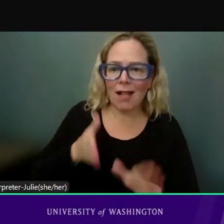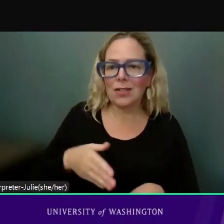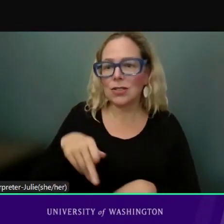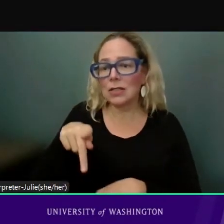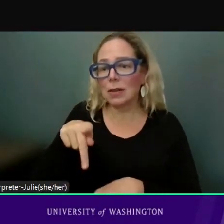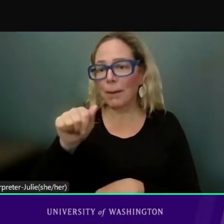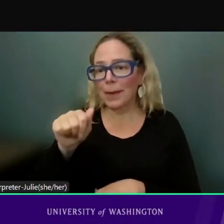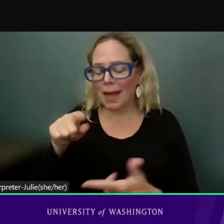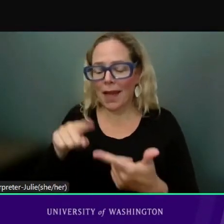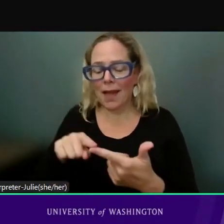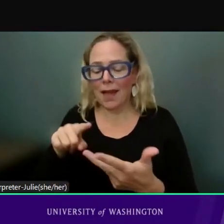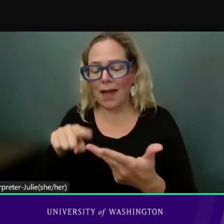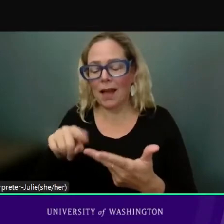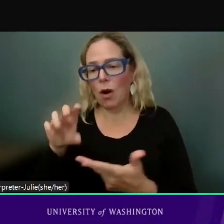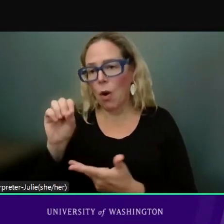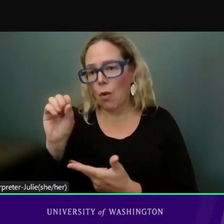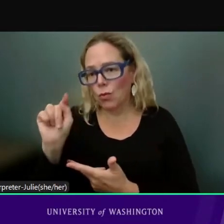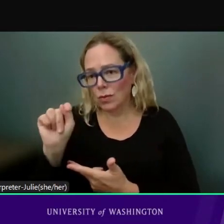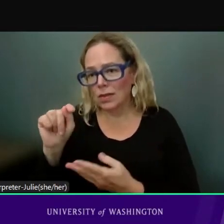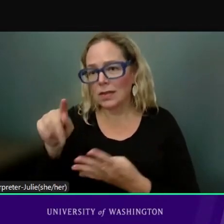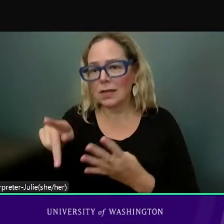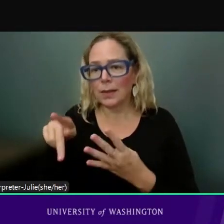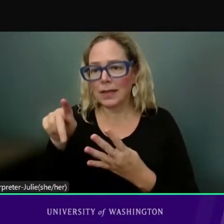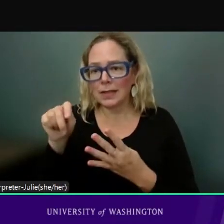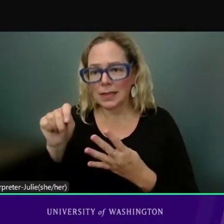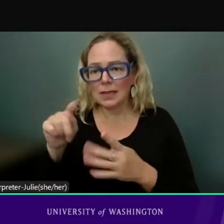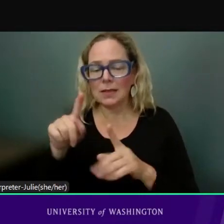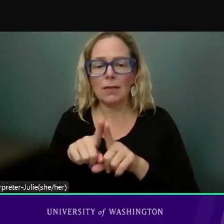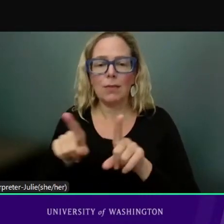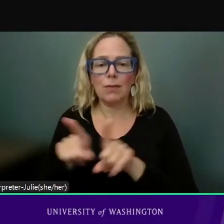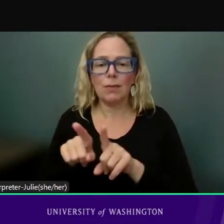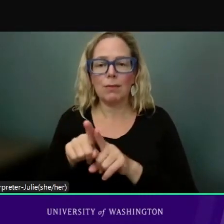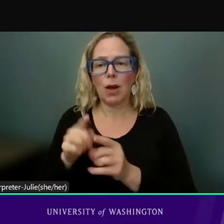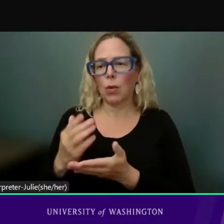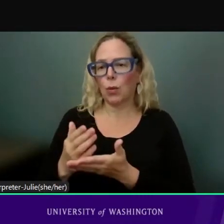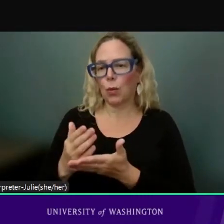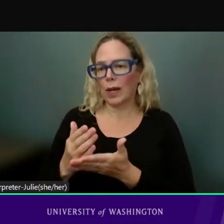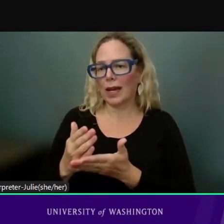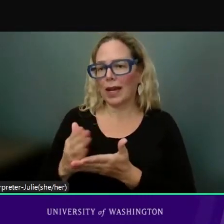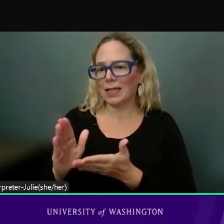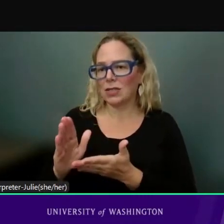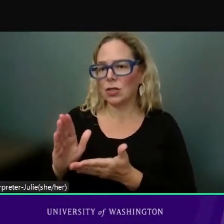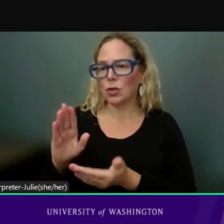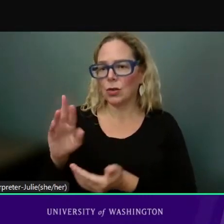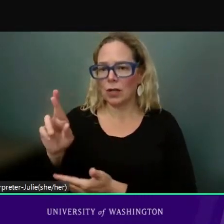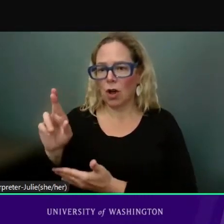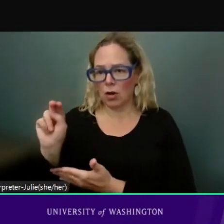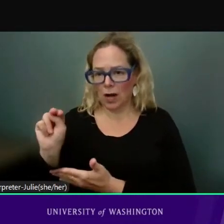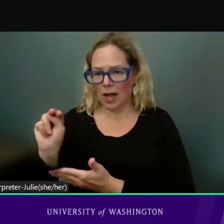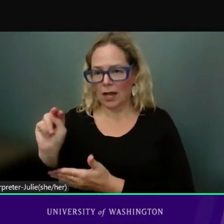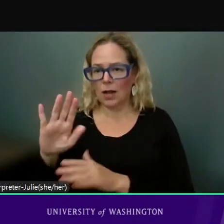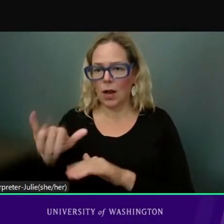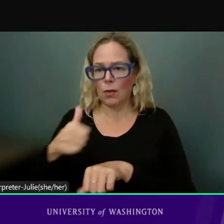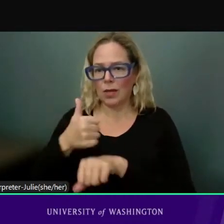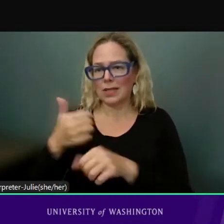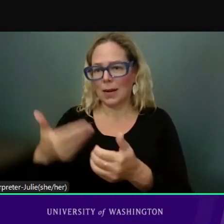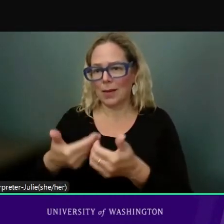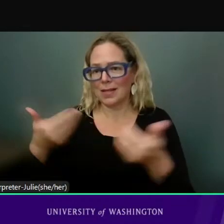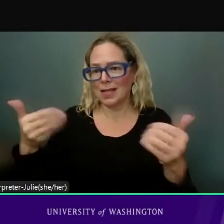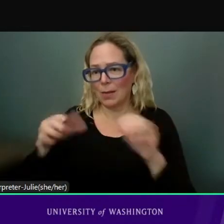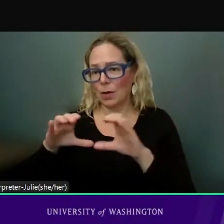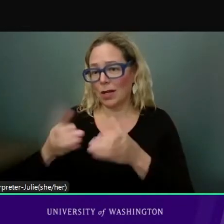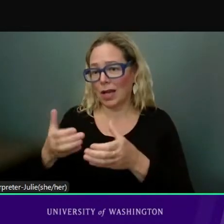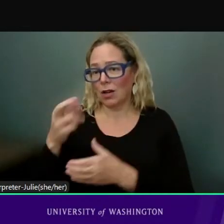occupational and physical therapists, but we excluded all registered nurses and created a separate category just for that, which